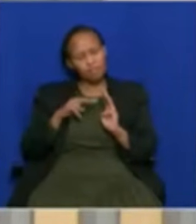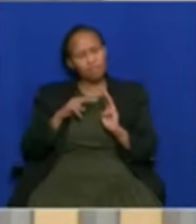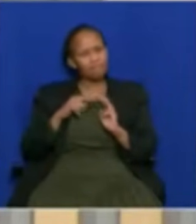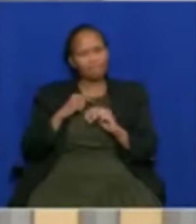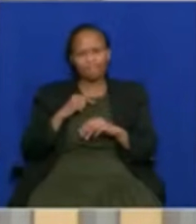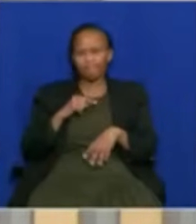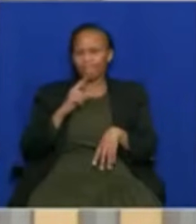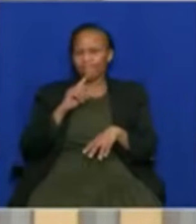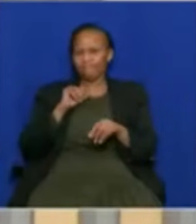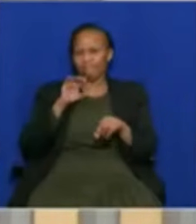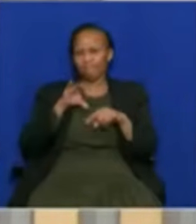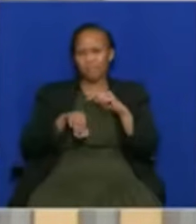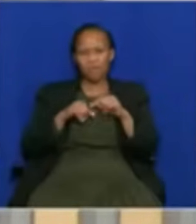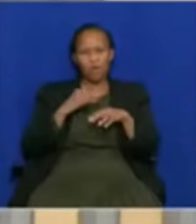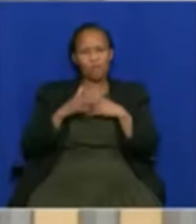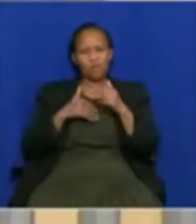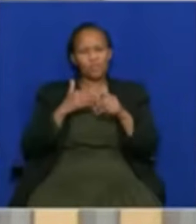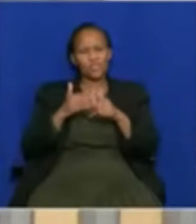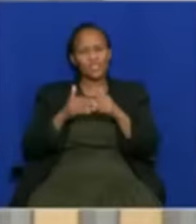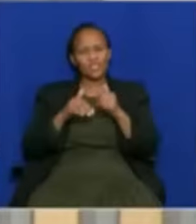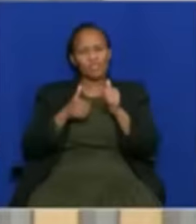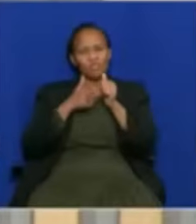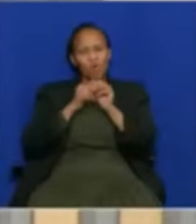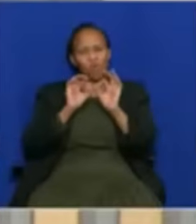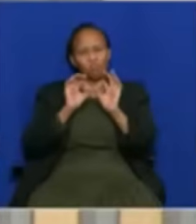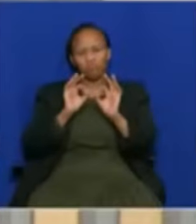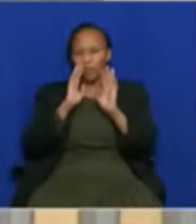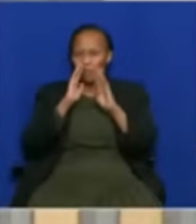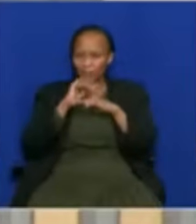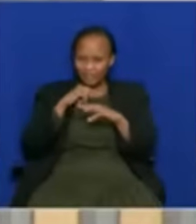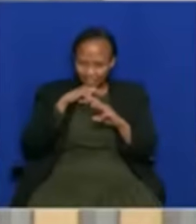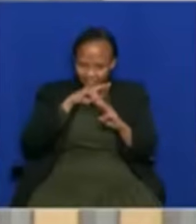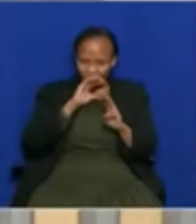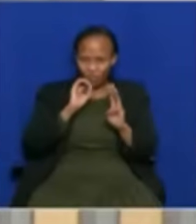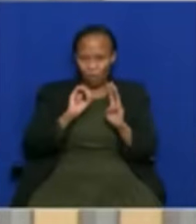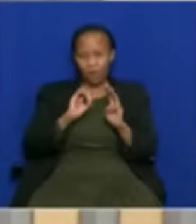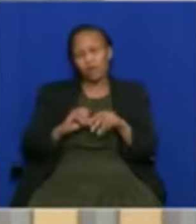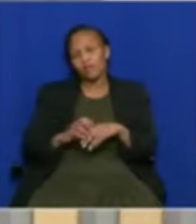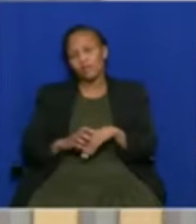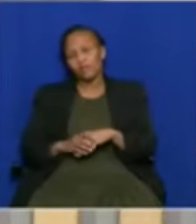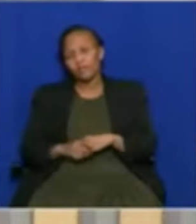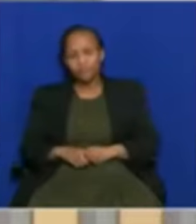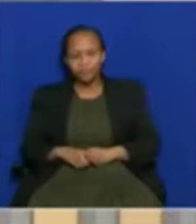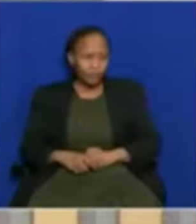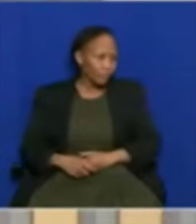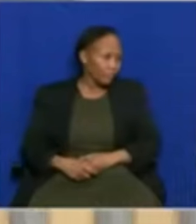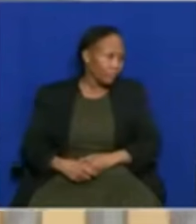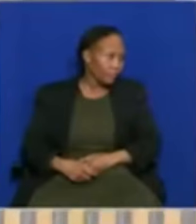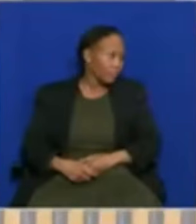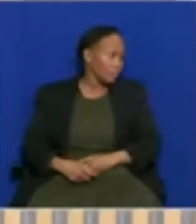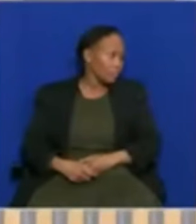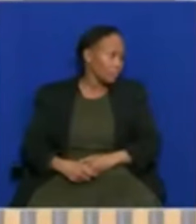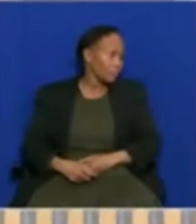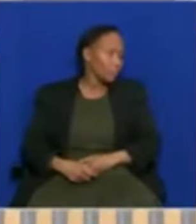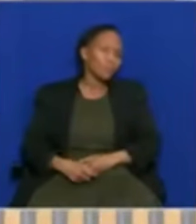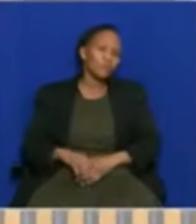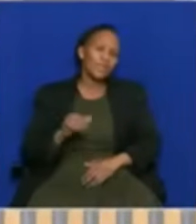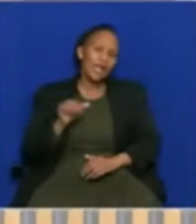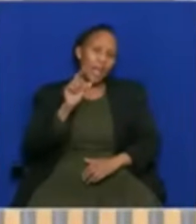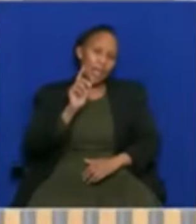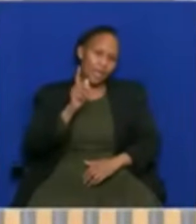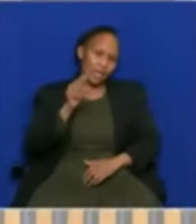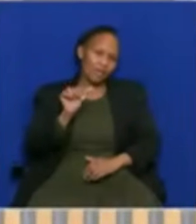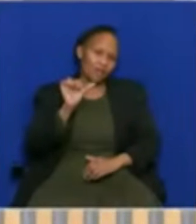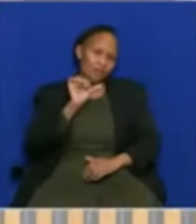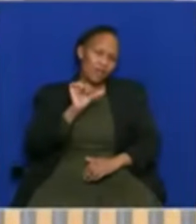Okay. Advocate Silo, maybe you'll come back to it Yes. later and I will leave it because I don't want to break the flow of your